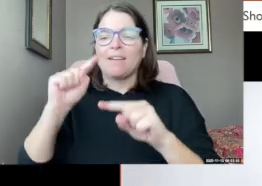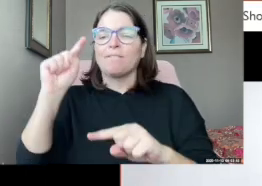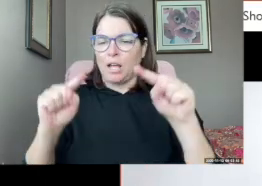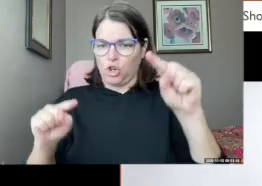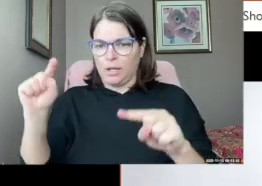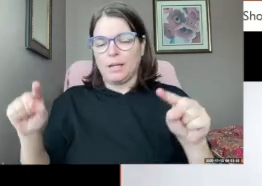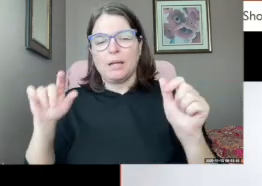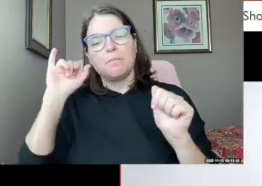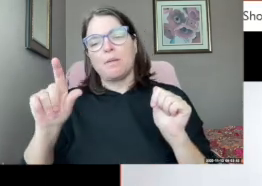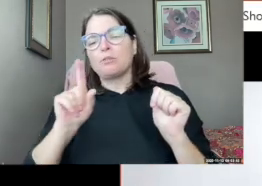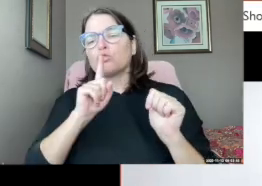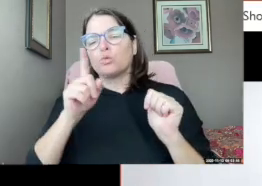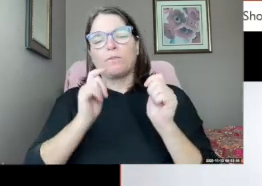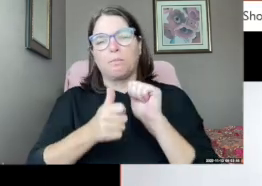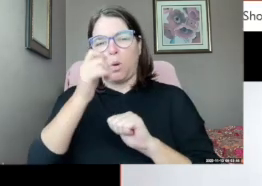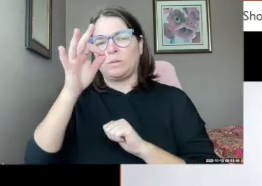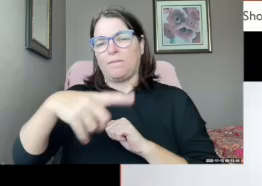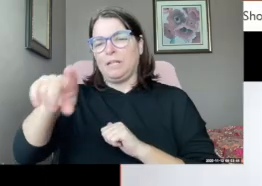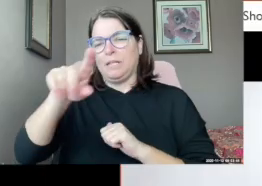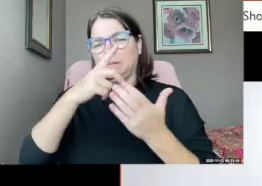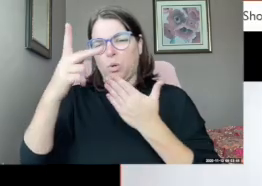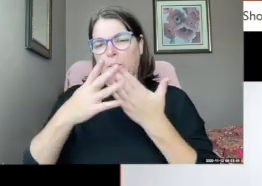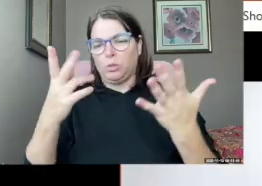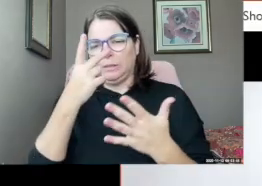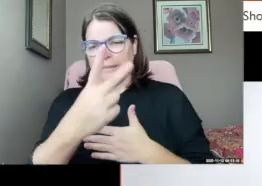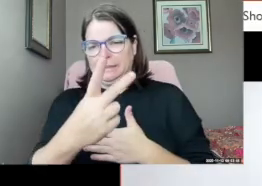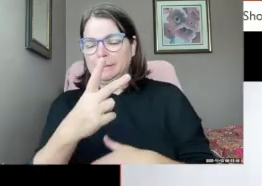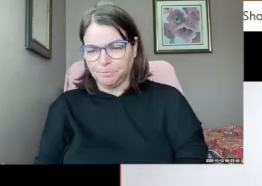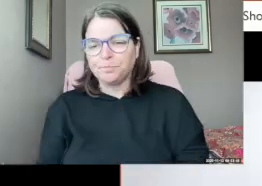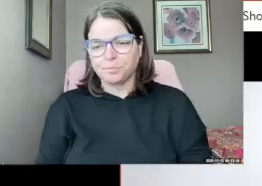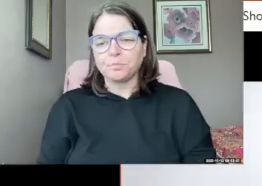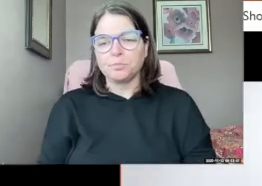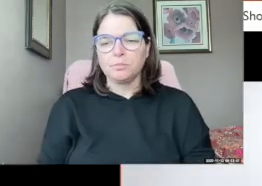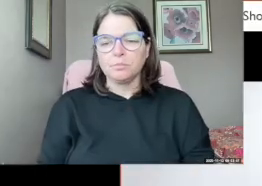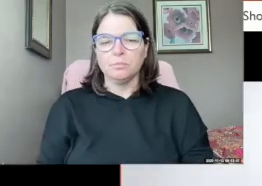vary, which is true for most of the programs on this slide as well.